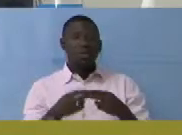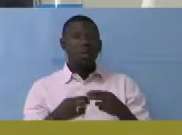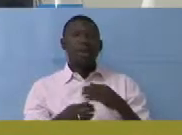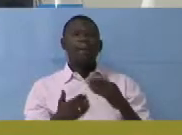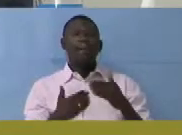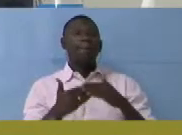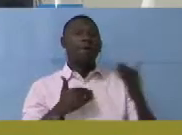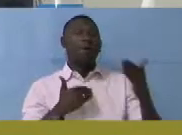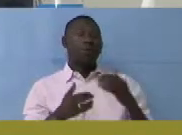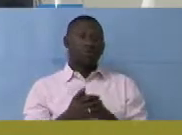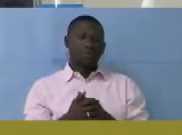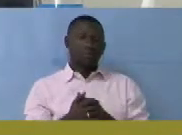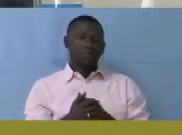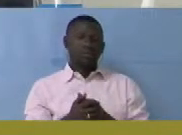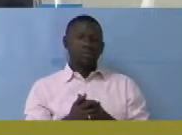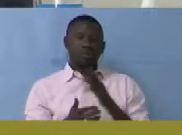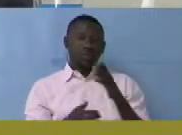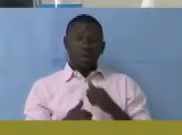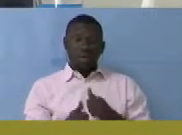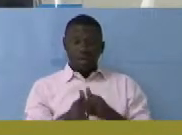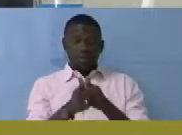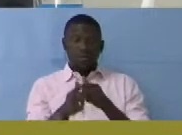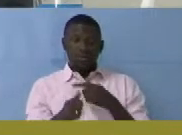You guided them to tell the history of